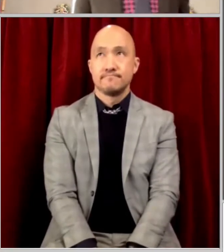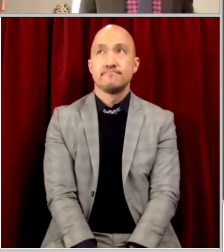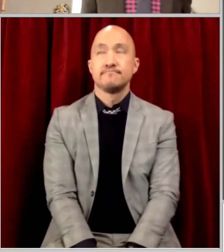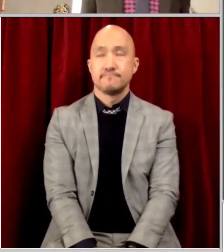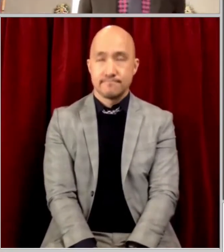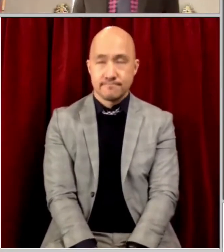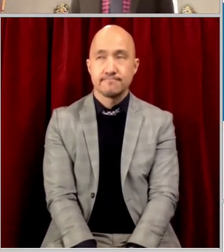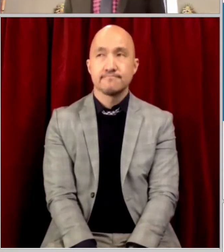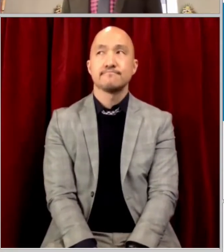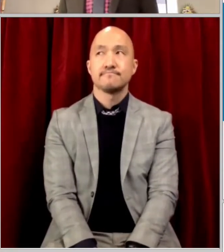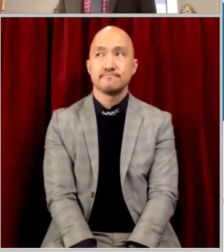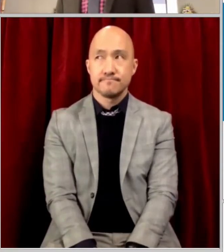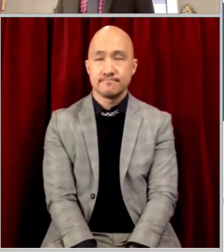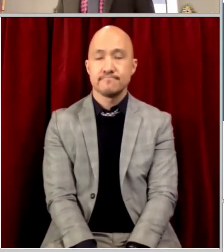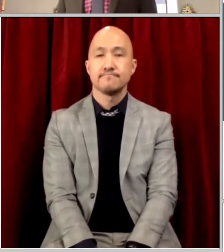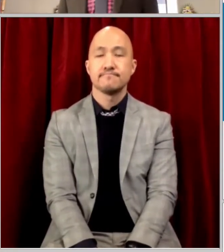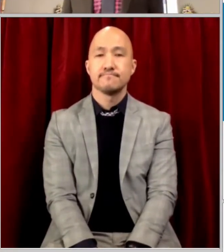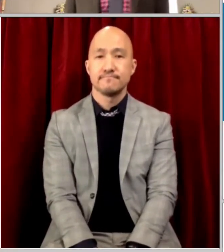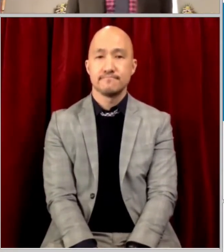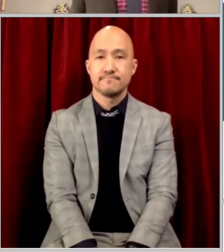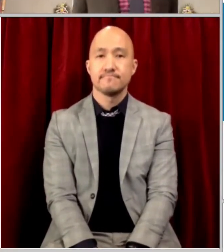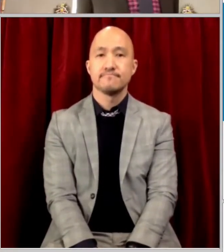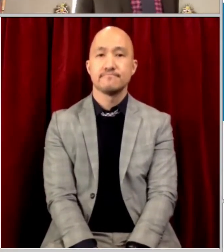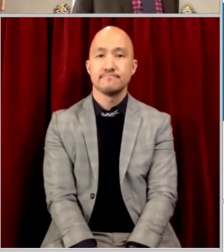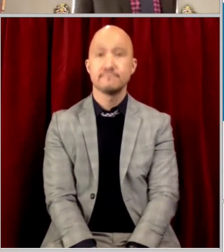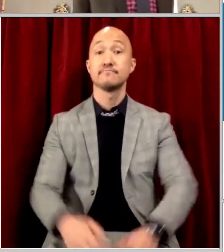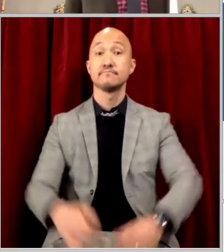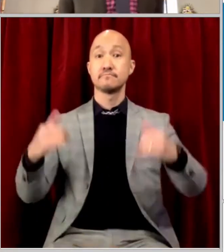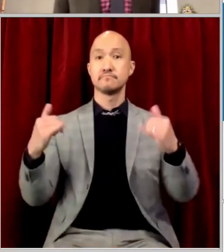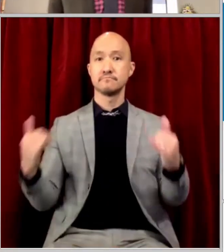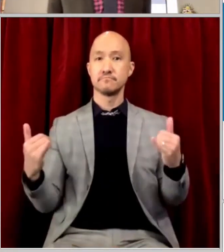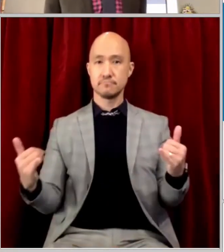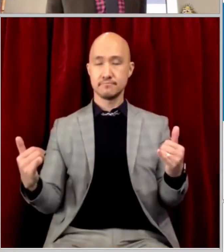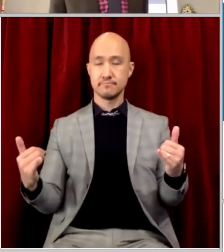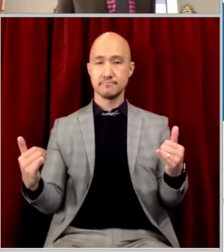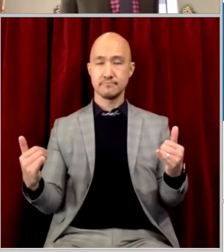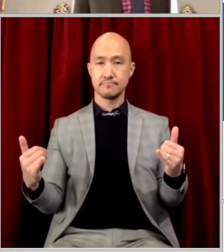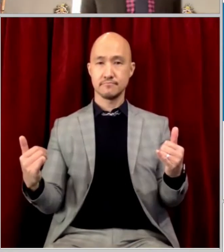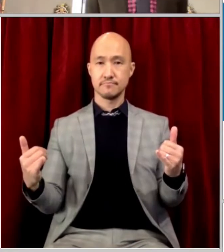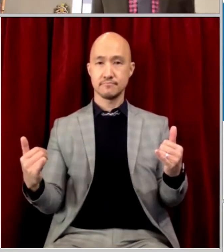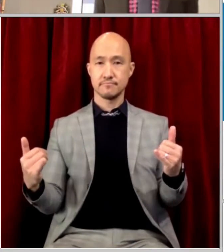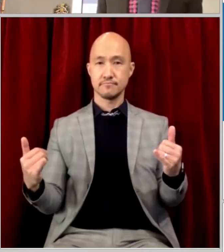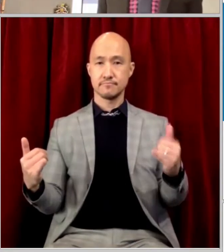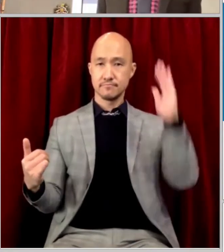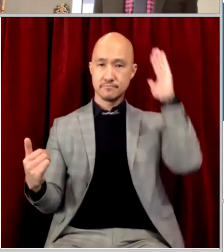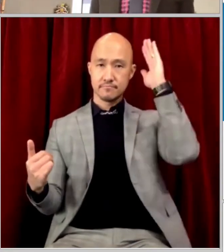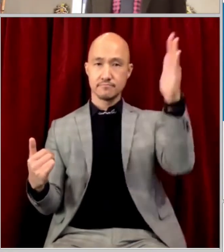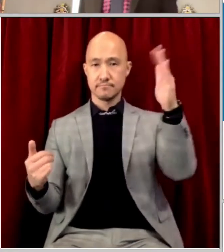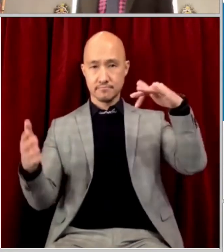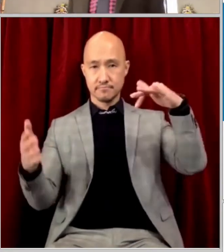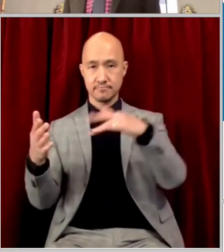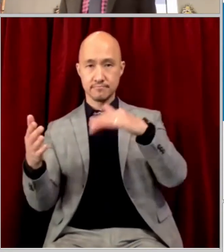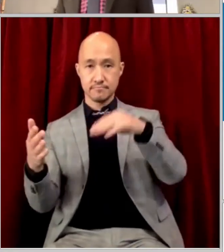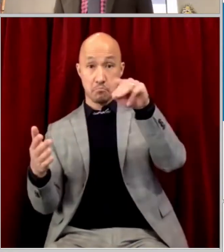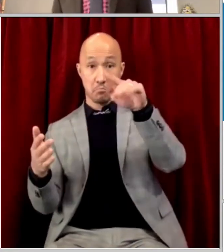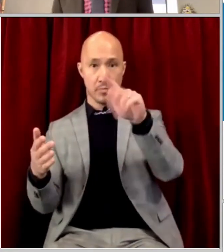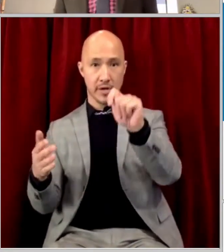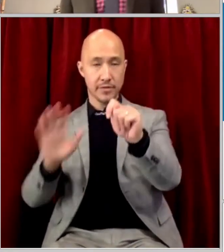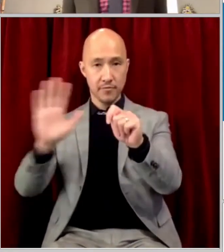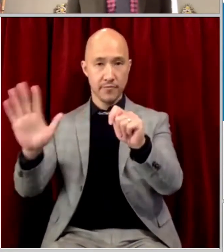All right. Amen. So today our text is coming from Matthew chapter 5, verses 13